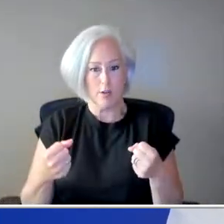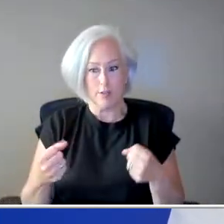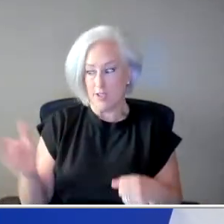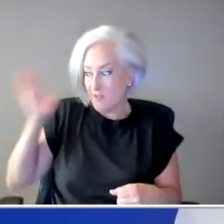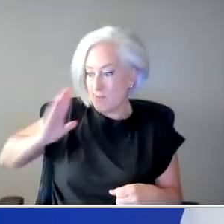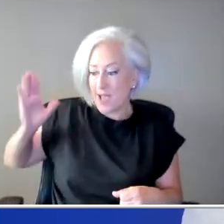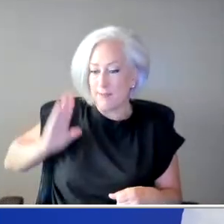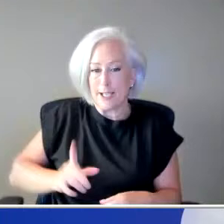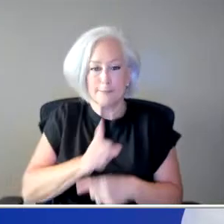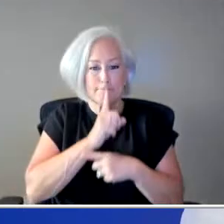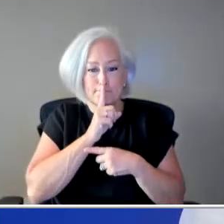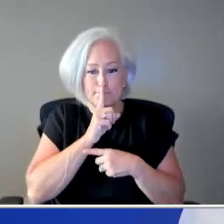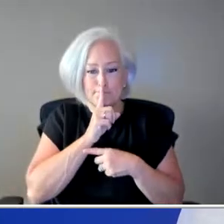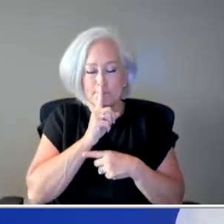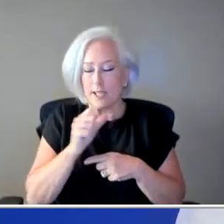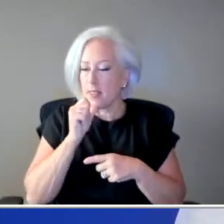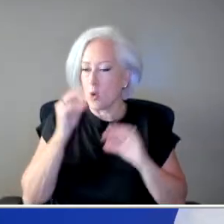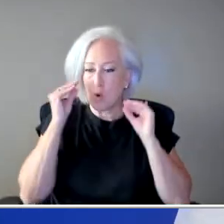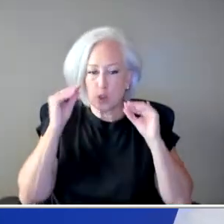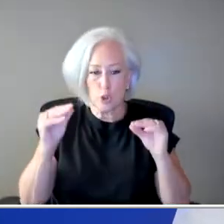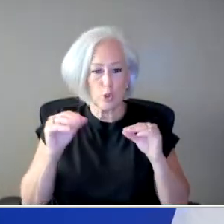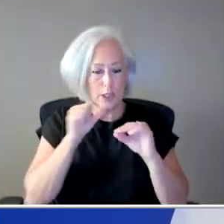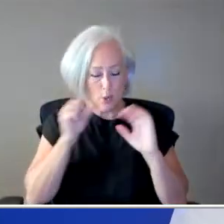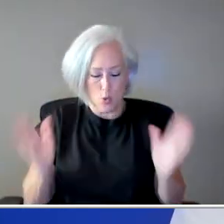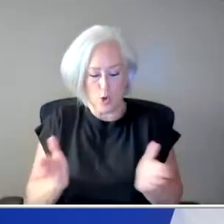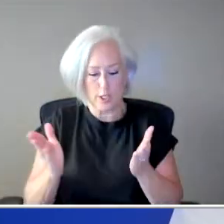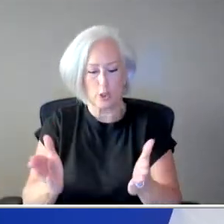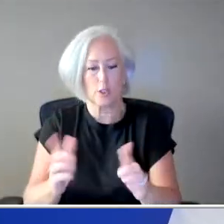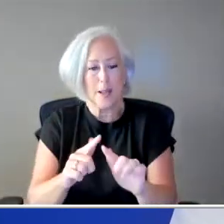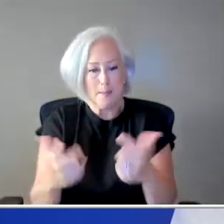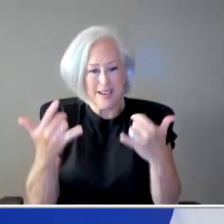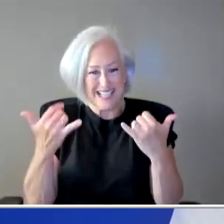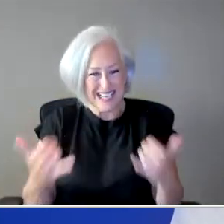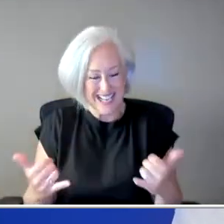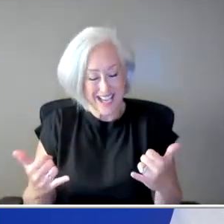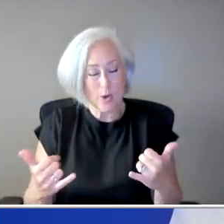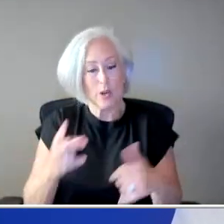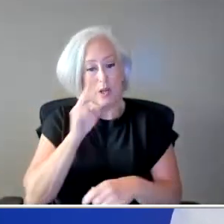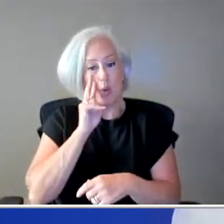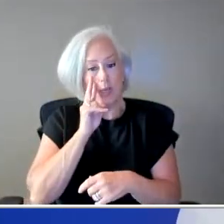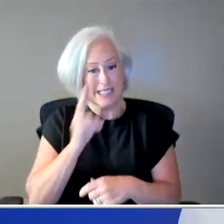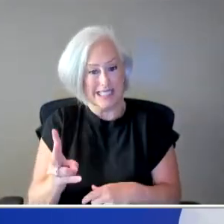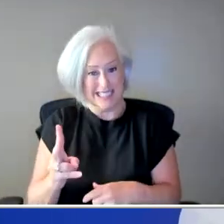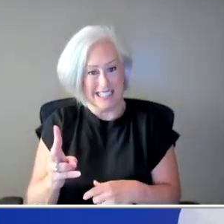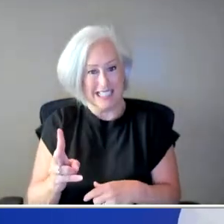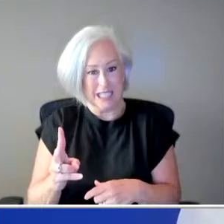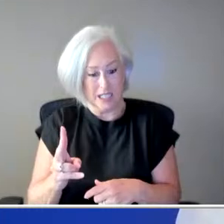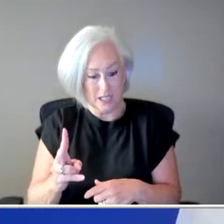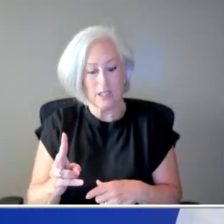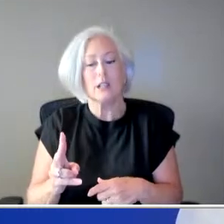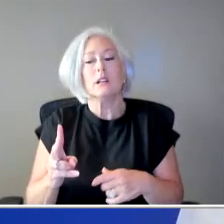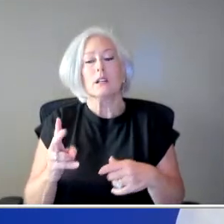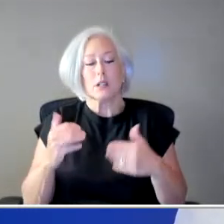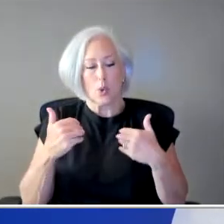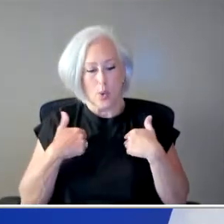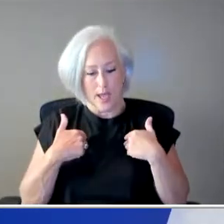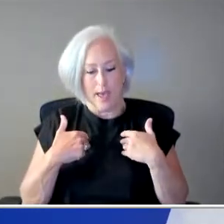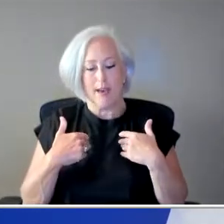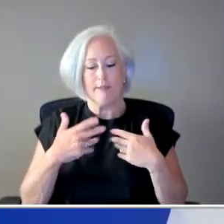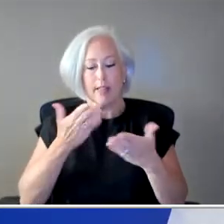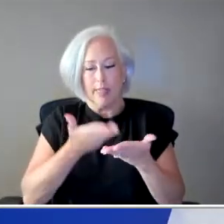weren't encouraged. But there are systemic things in place now with each residency to